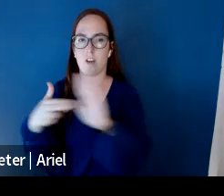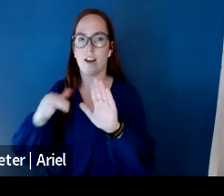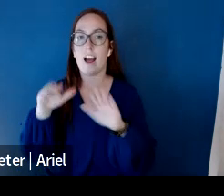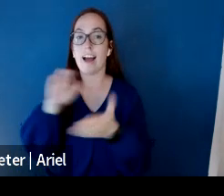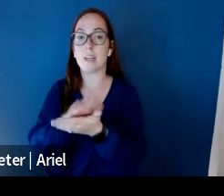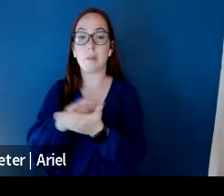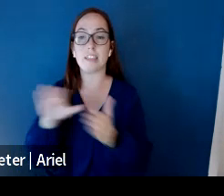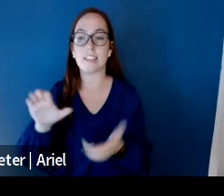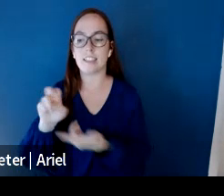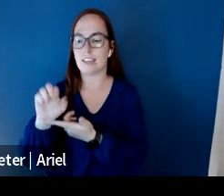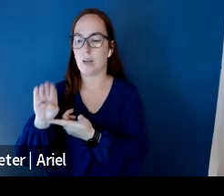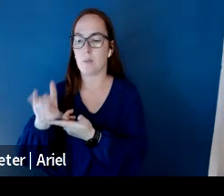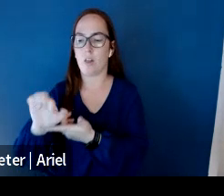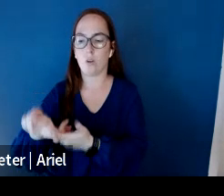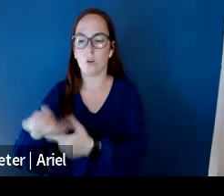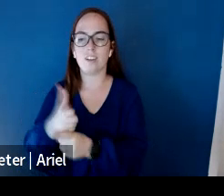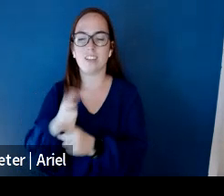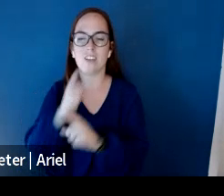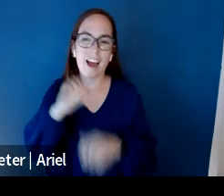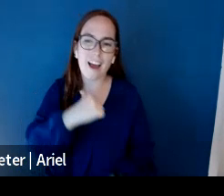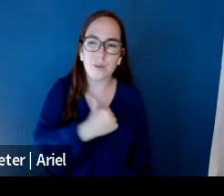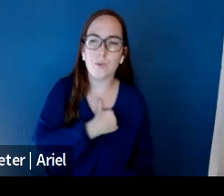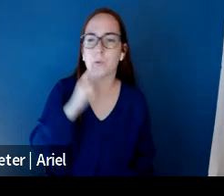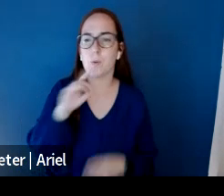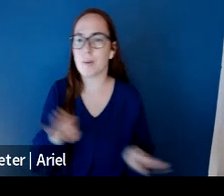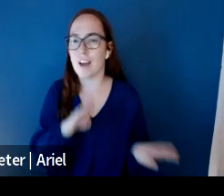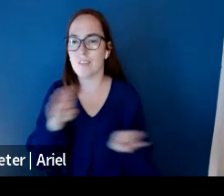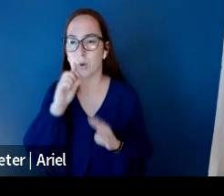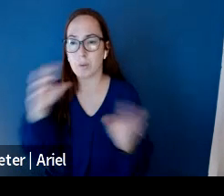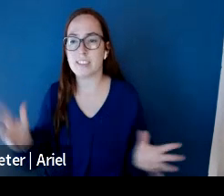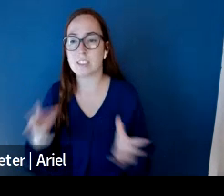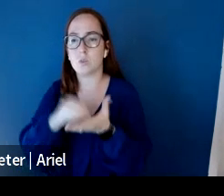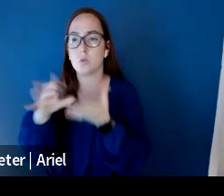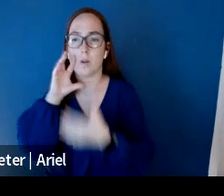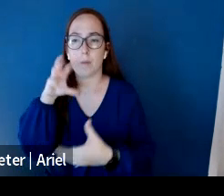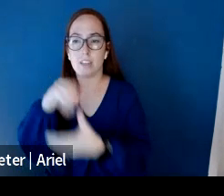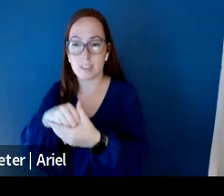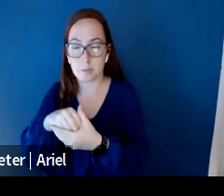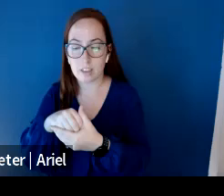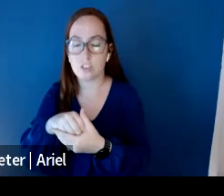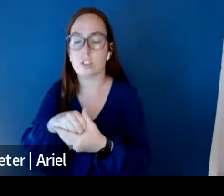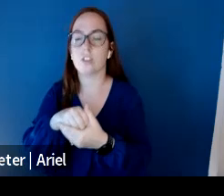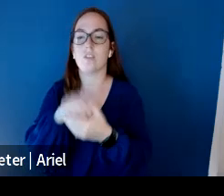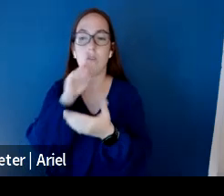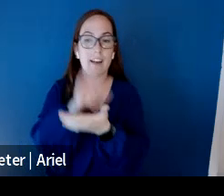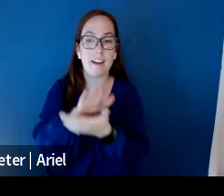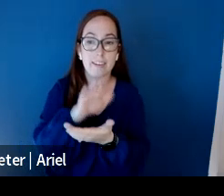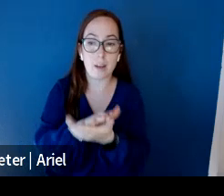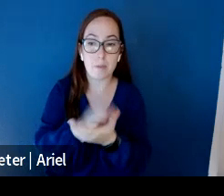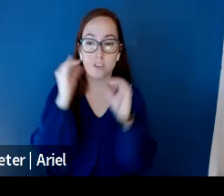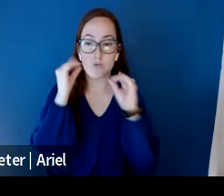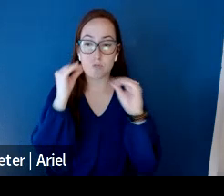and behaviors that facilitate students' participation in and benefit from academic instruction